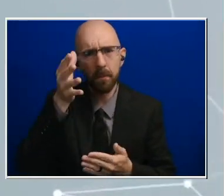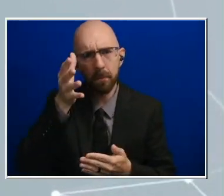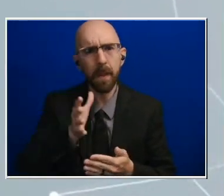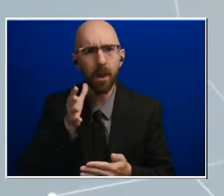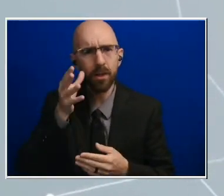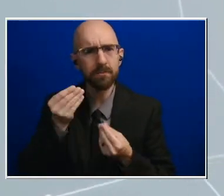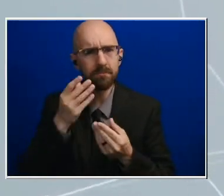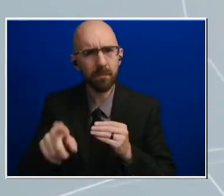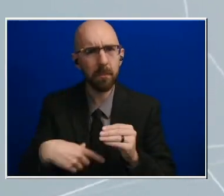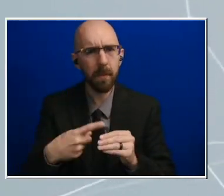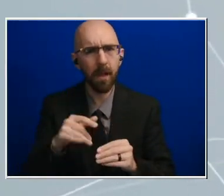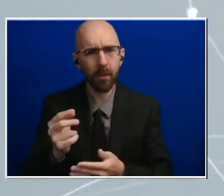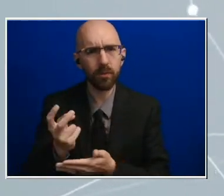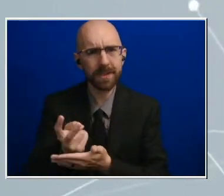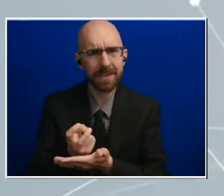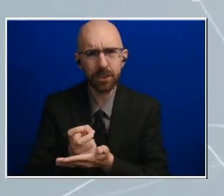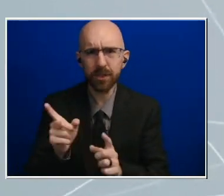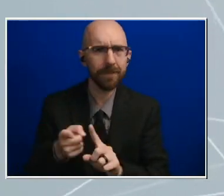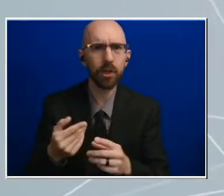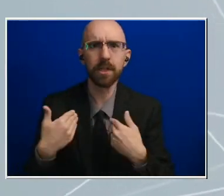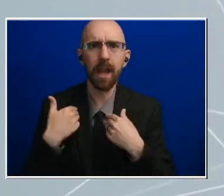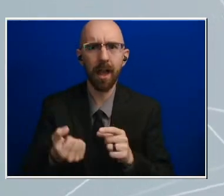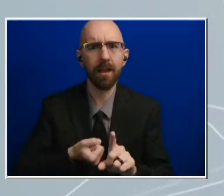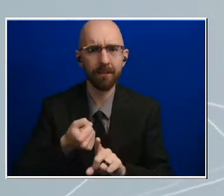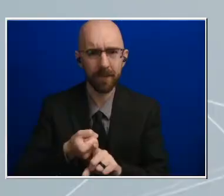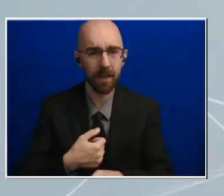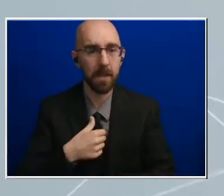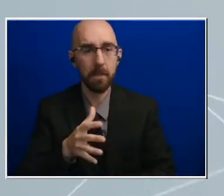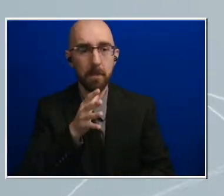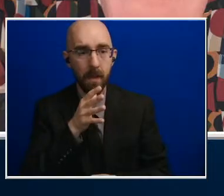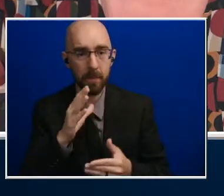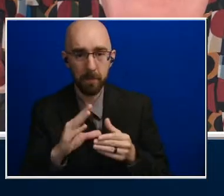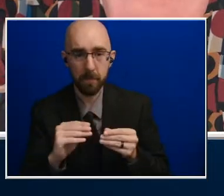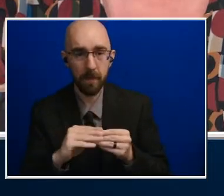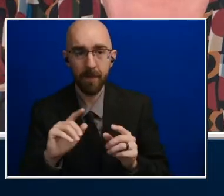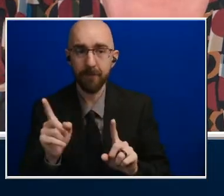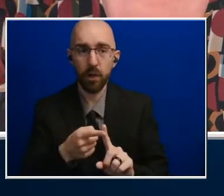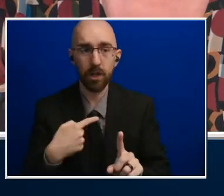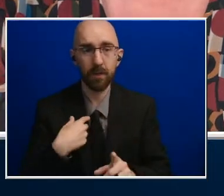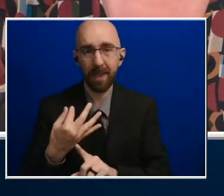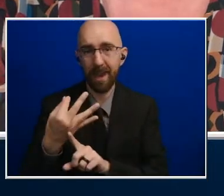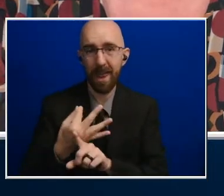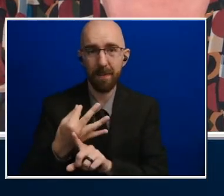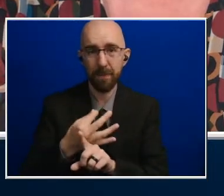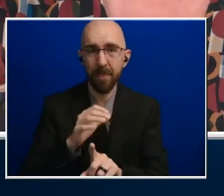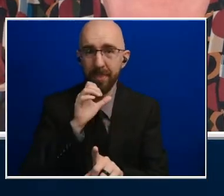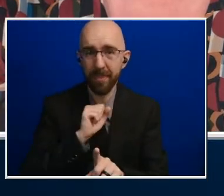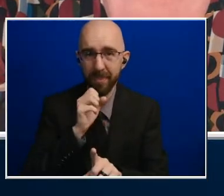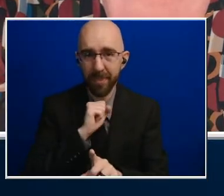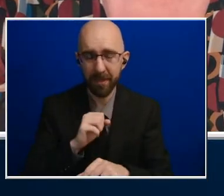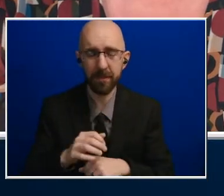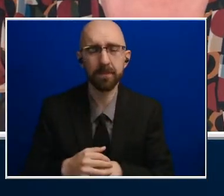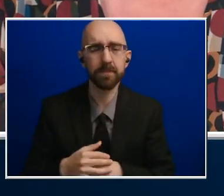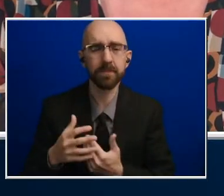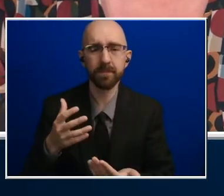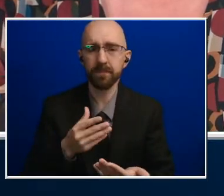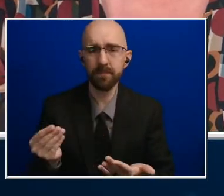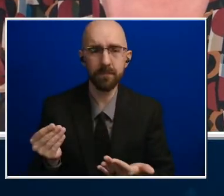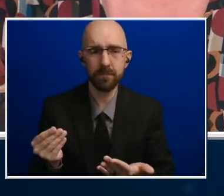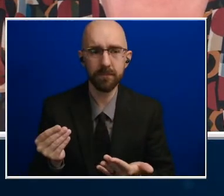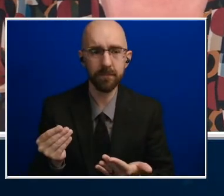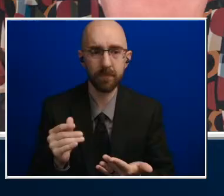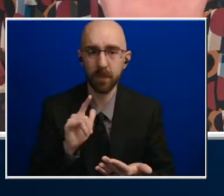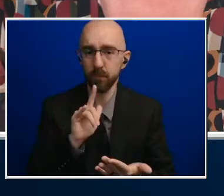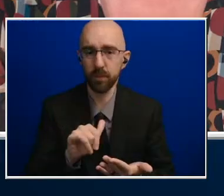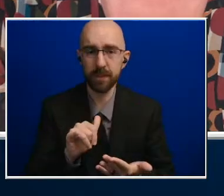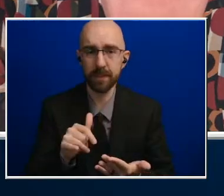seizures that you had? My mom said my first one, I was 9 months old, and it really scared them. Even